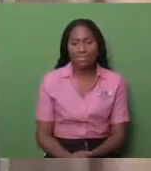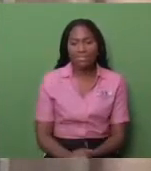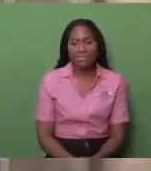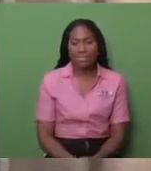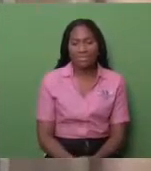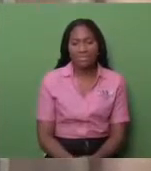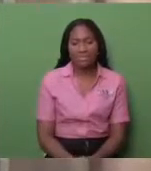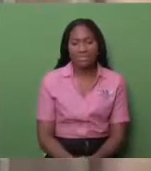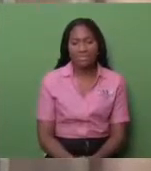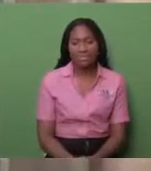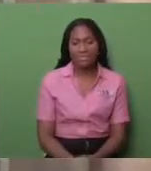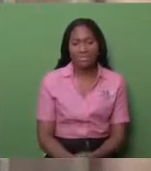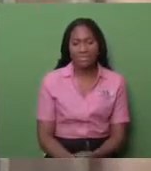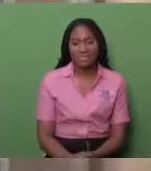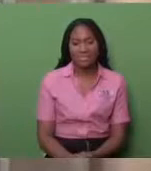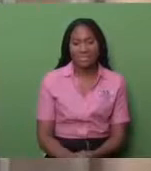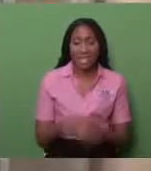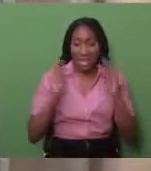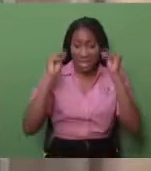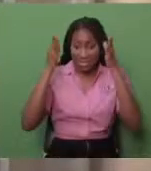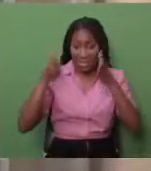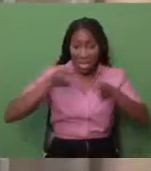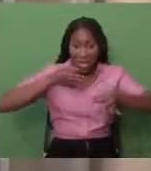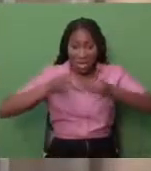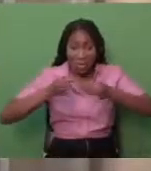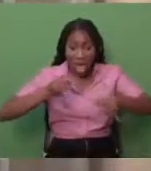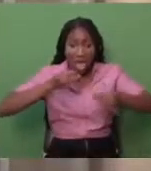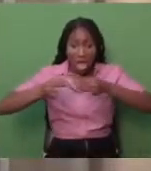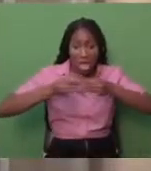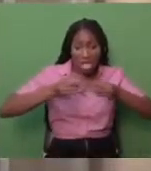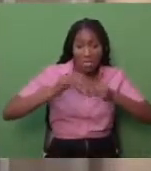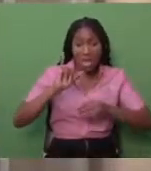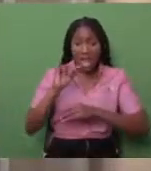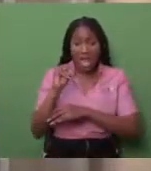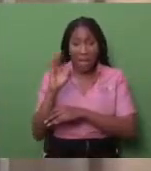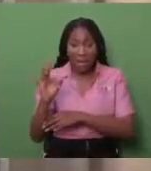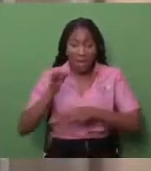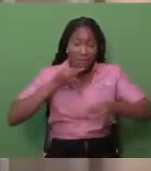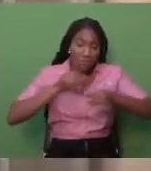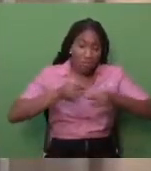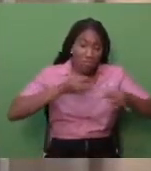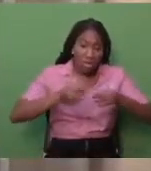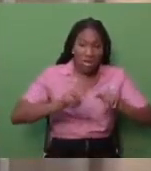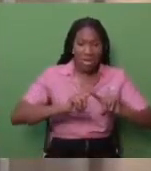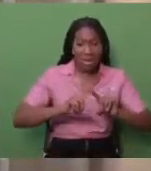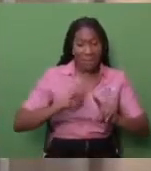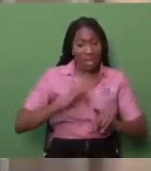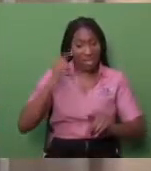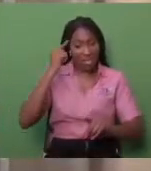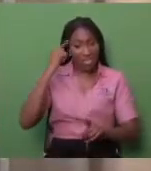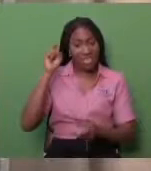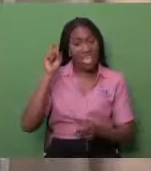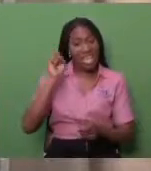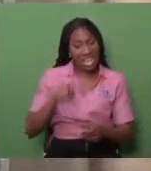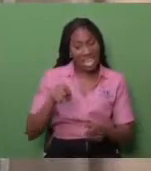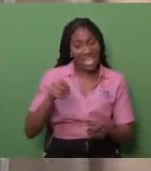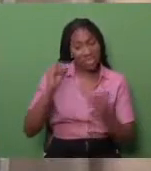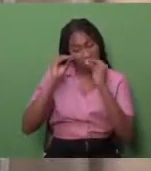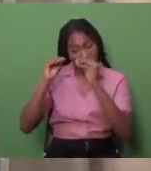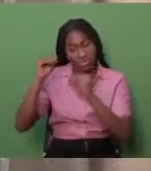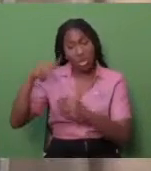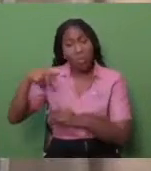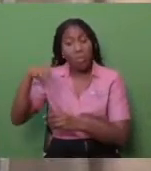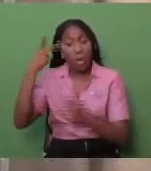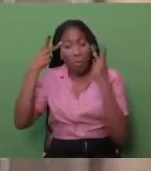The minister went into great detail on how the IMF works, but apparently he probably needs to let the Prime Minister know how the HSF